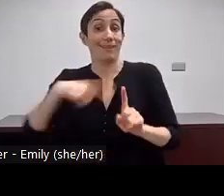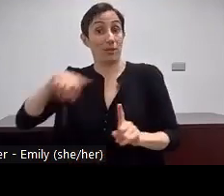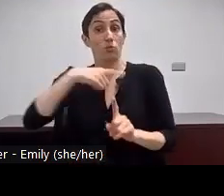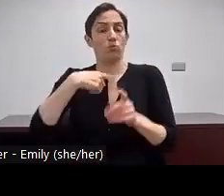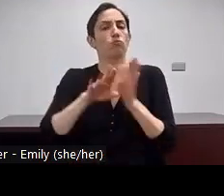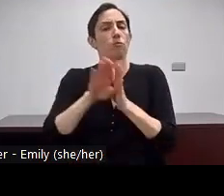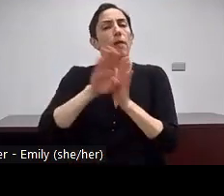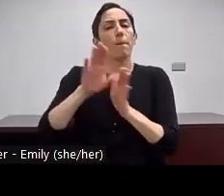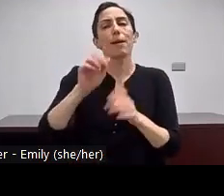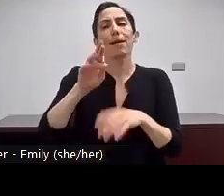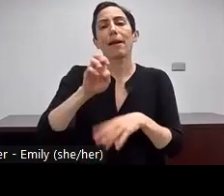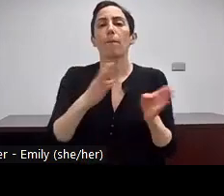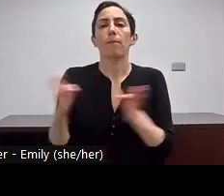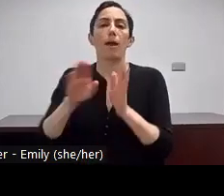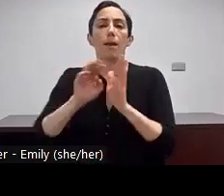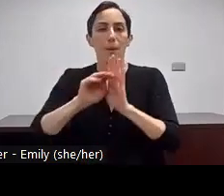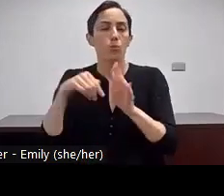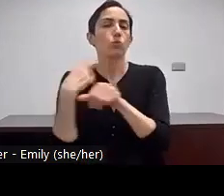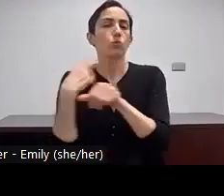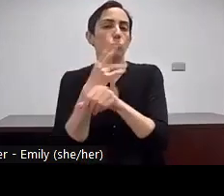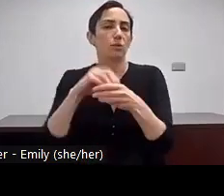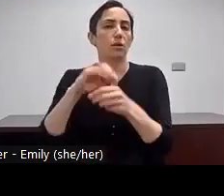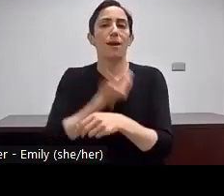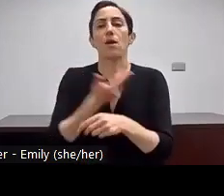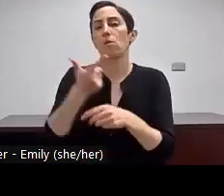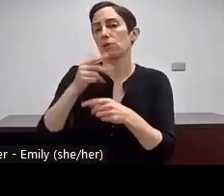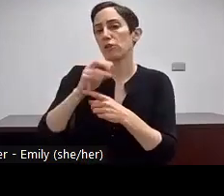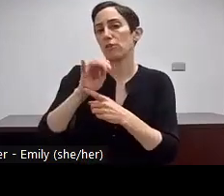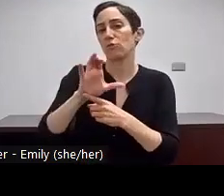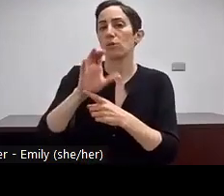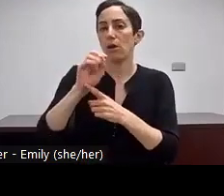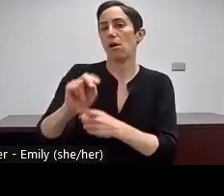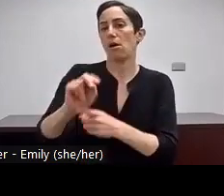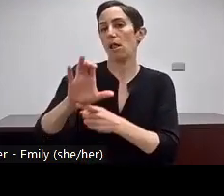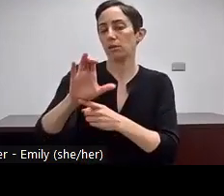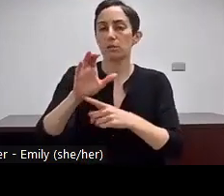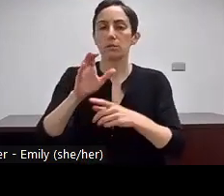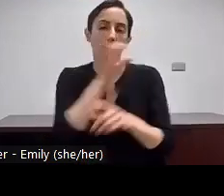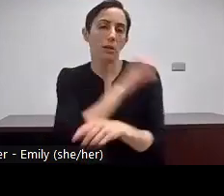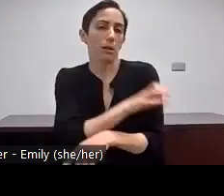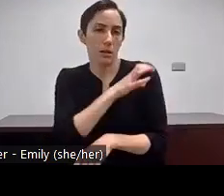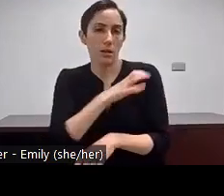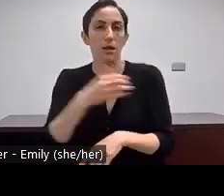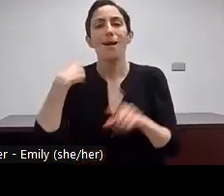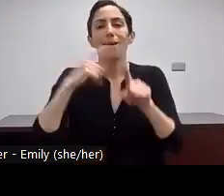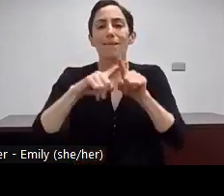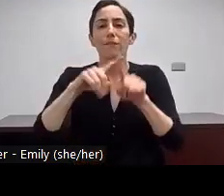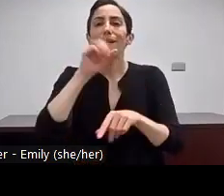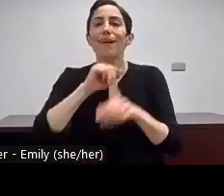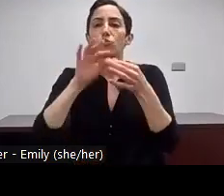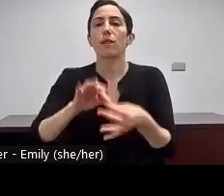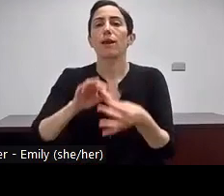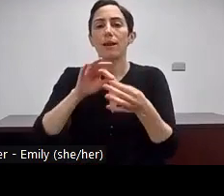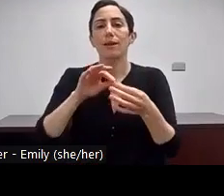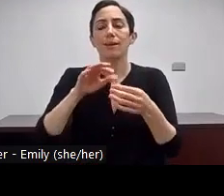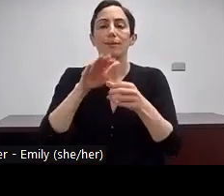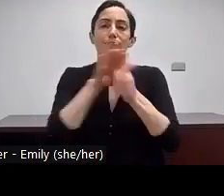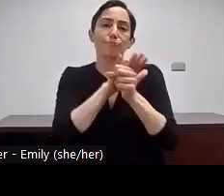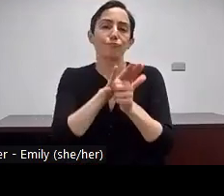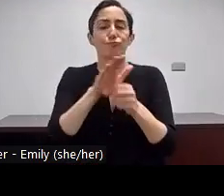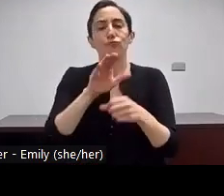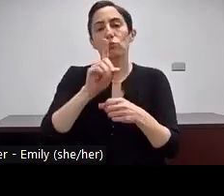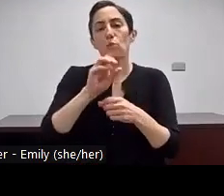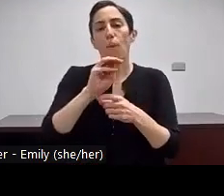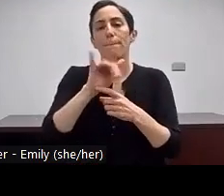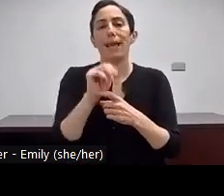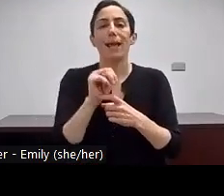we use in our geriatric oncology clinics. So we assess each of these aging-related domains on the left here with